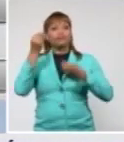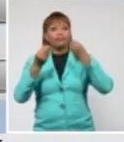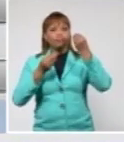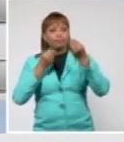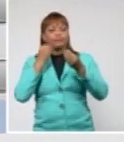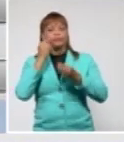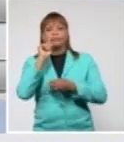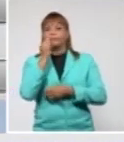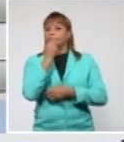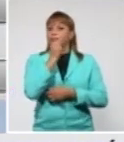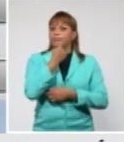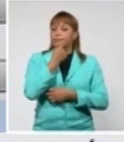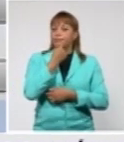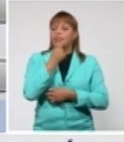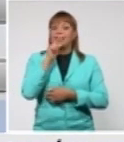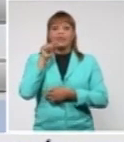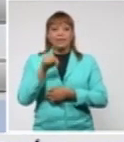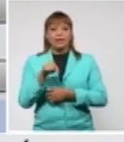began to